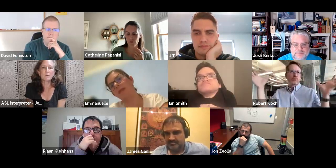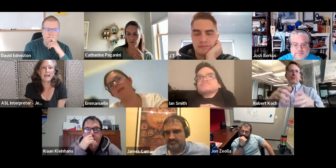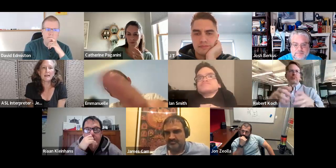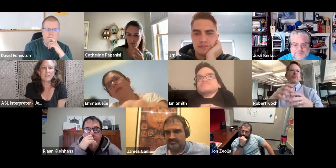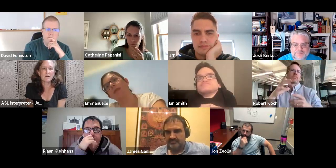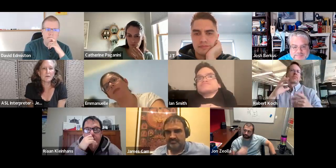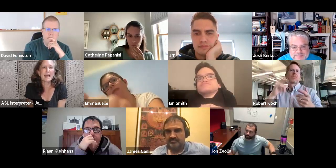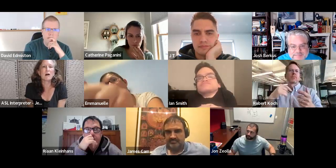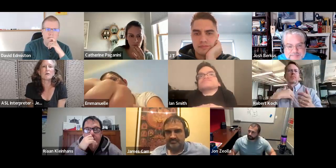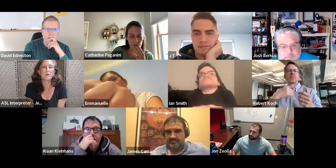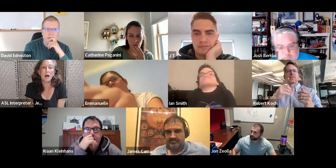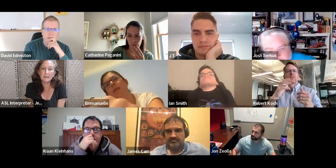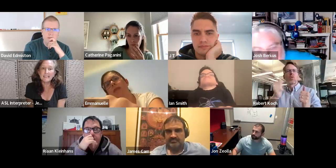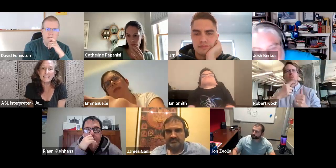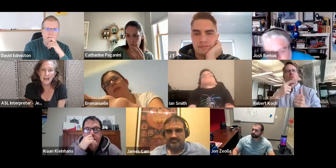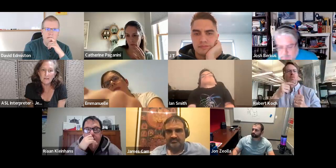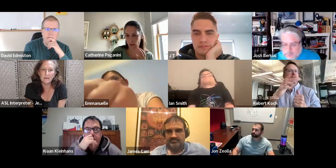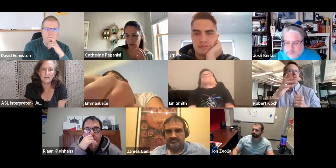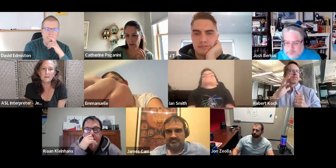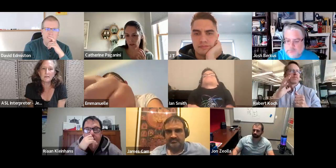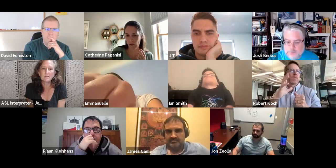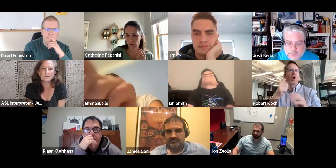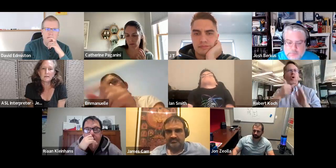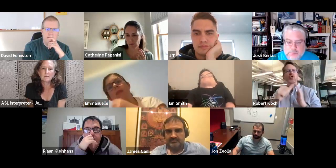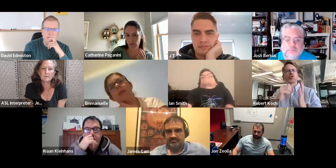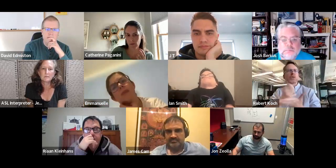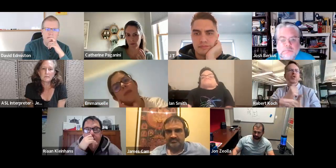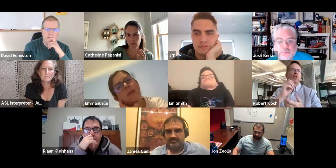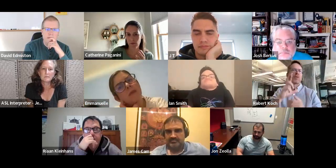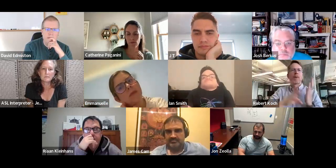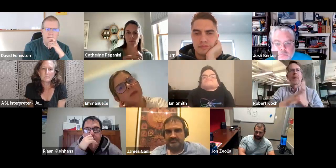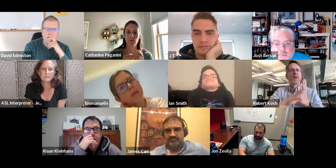And where we have, if we all get together,